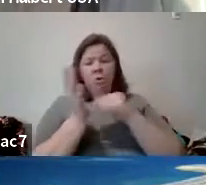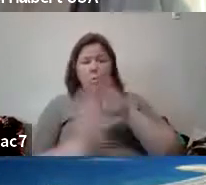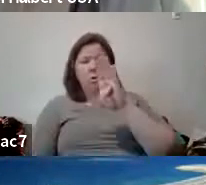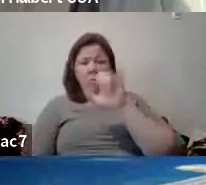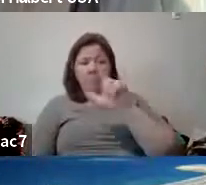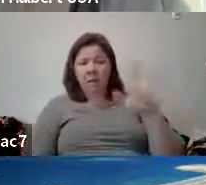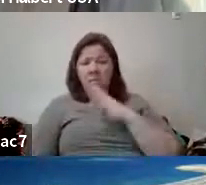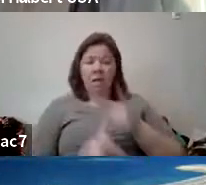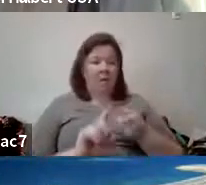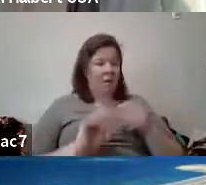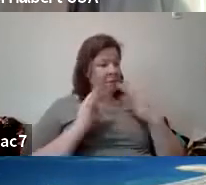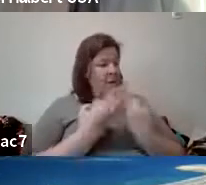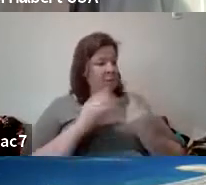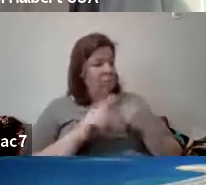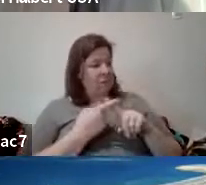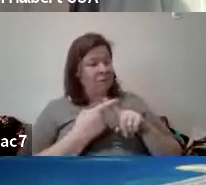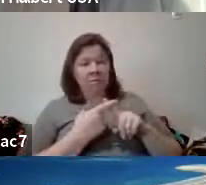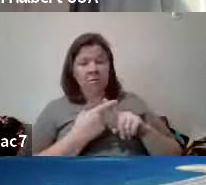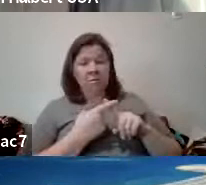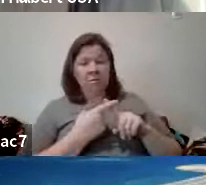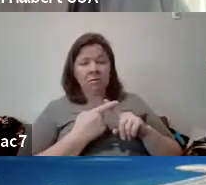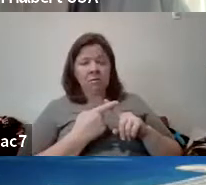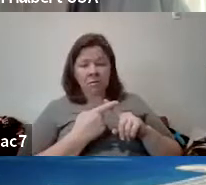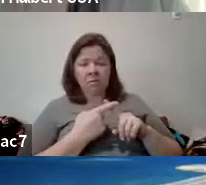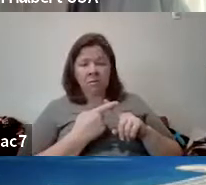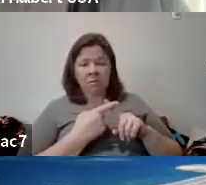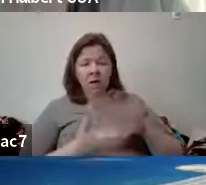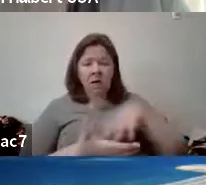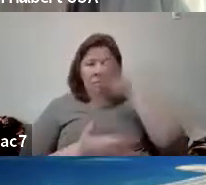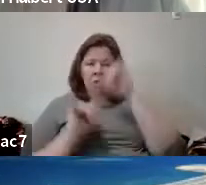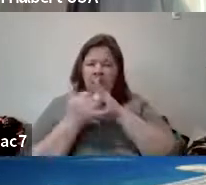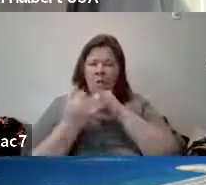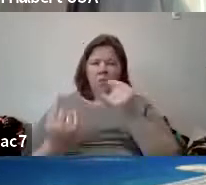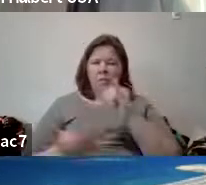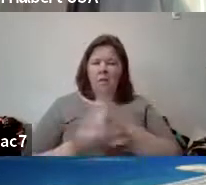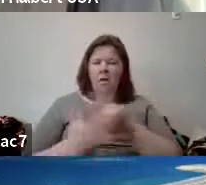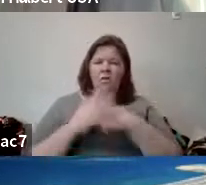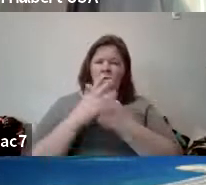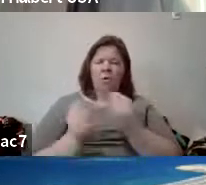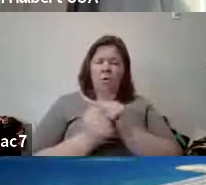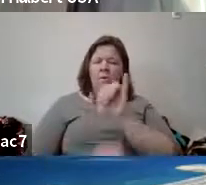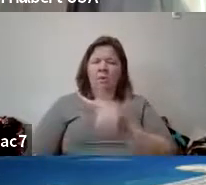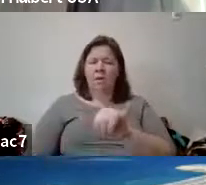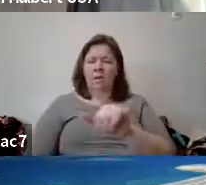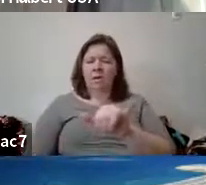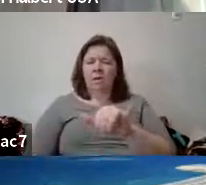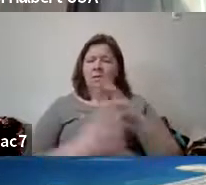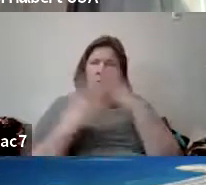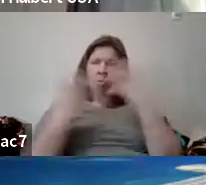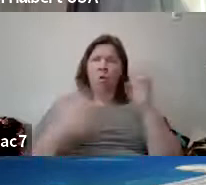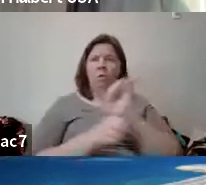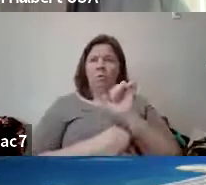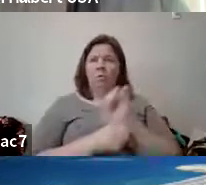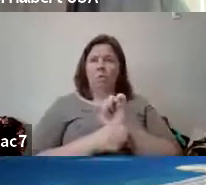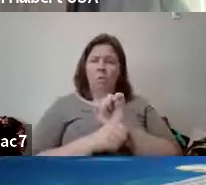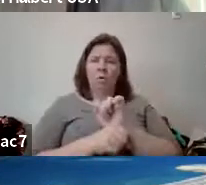friends. I learned how to do attraction marketing as well. I started with that, but oh my gosh, it's a lot of work because you've got to find